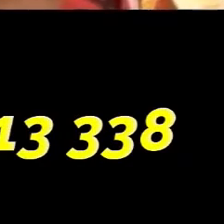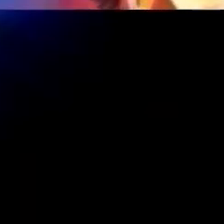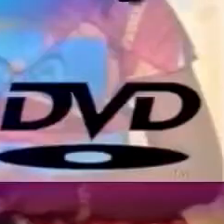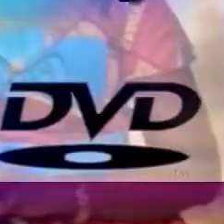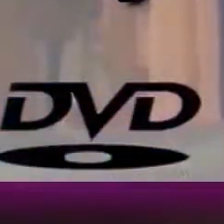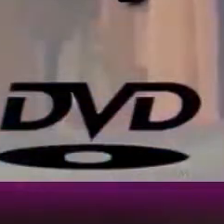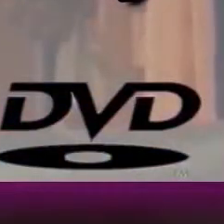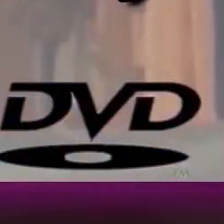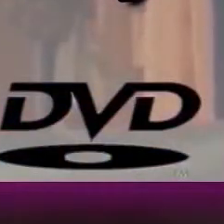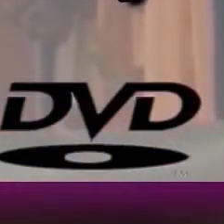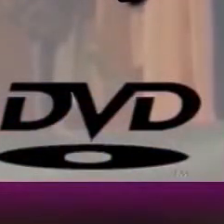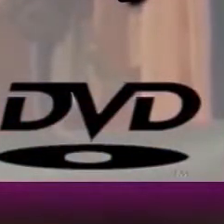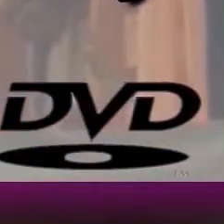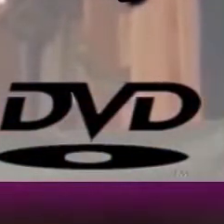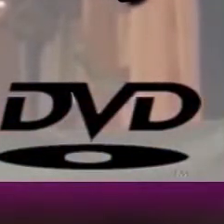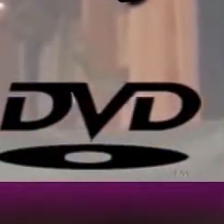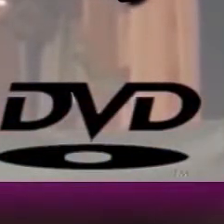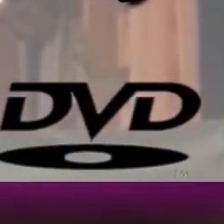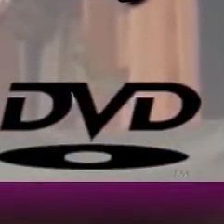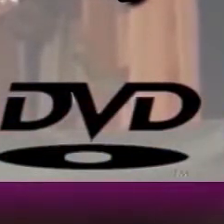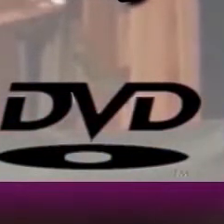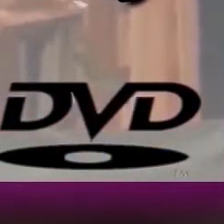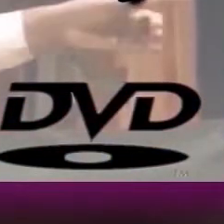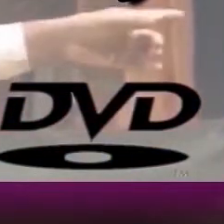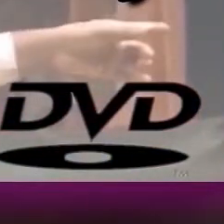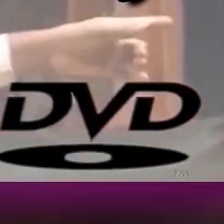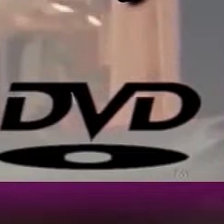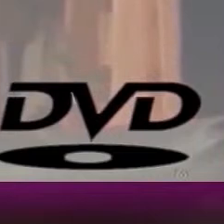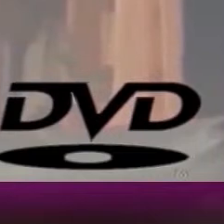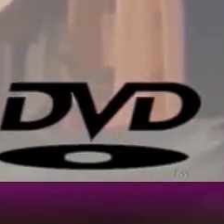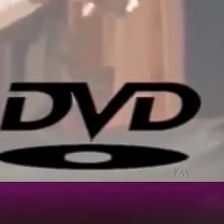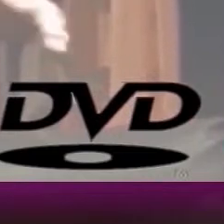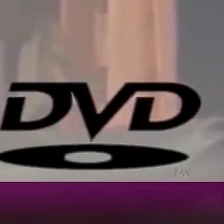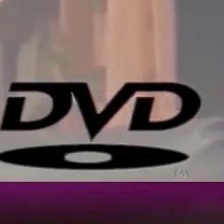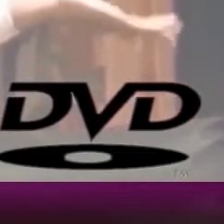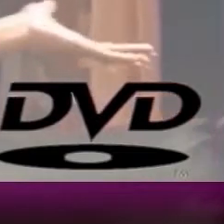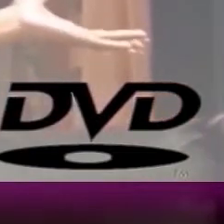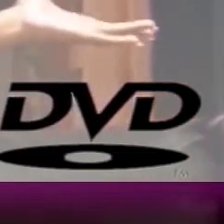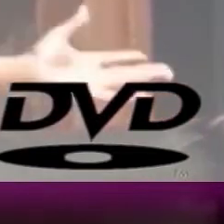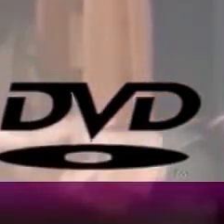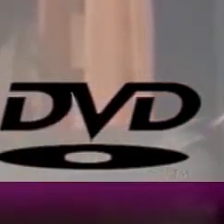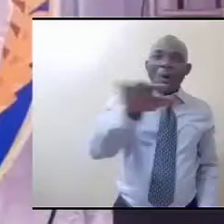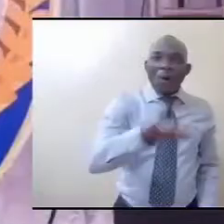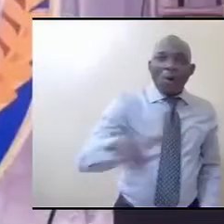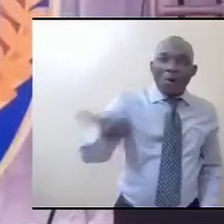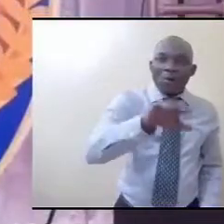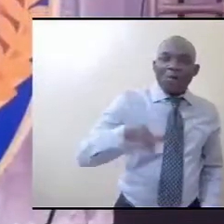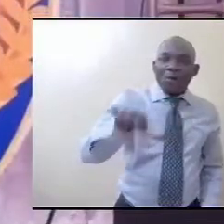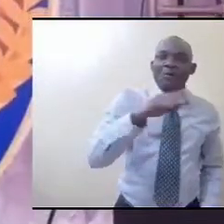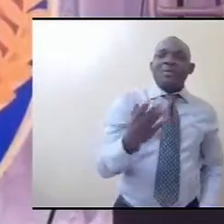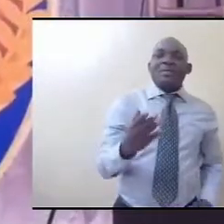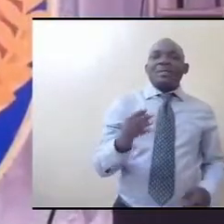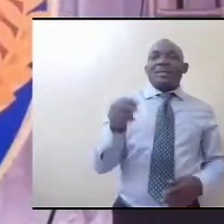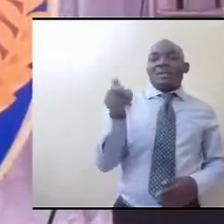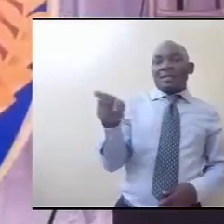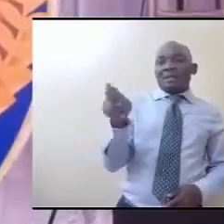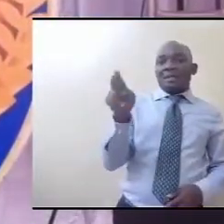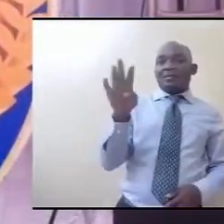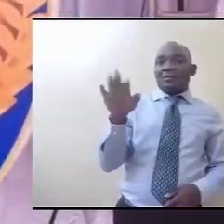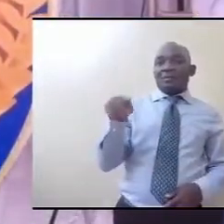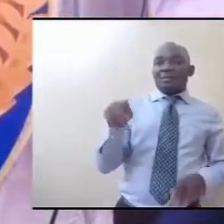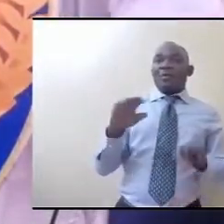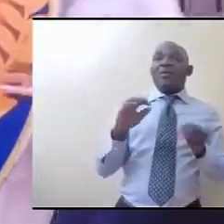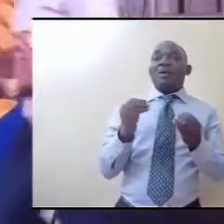+233 596 313 338. All sales are for the promotion of our disability advocacy. So grab your copies now. Distinguished ladies and